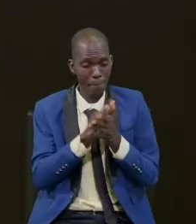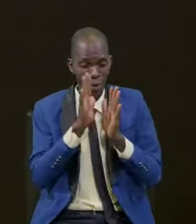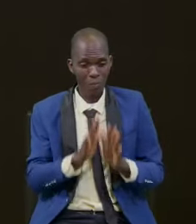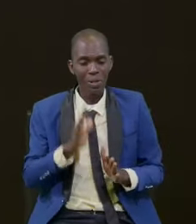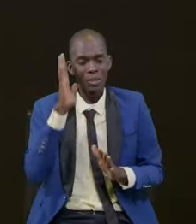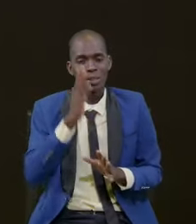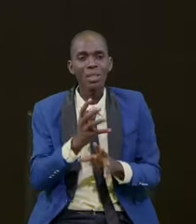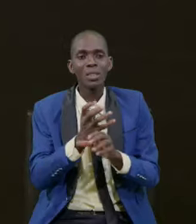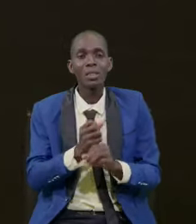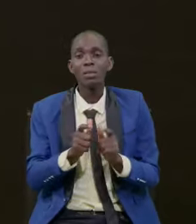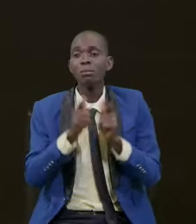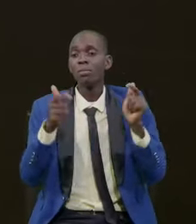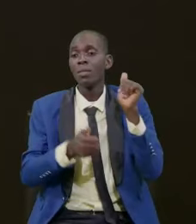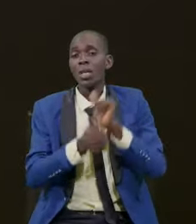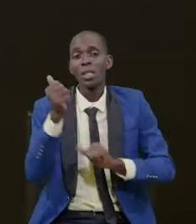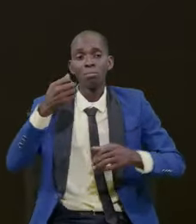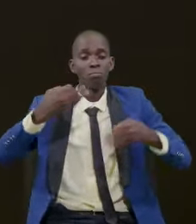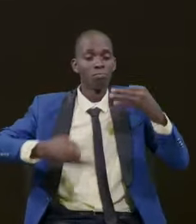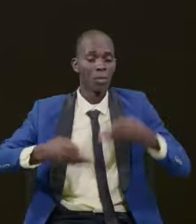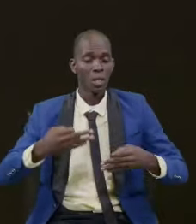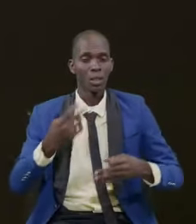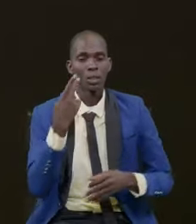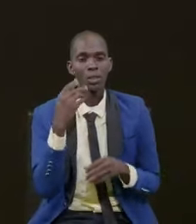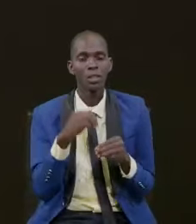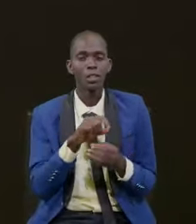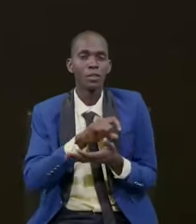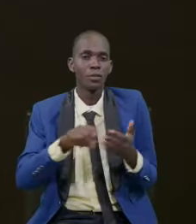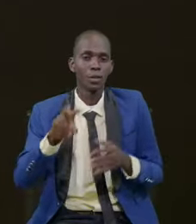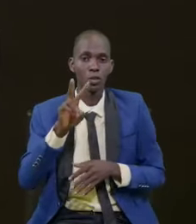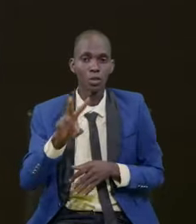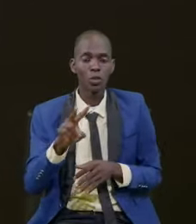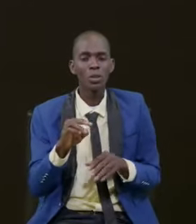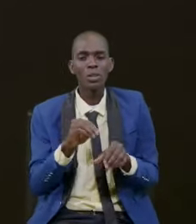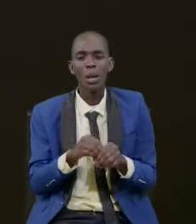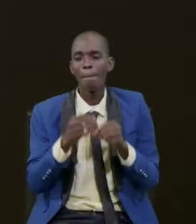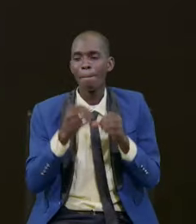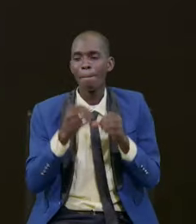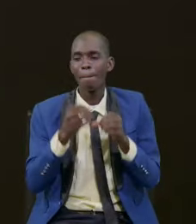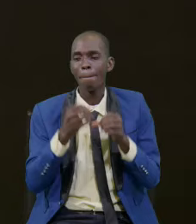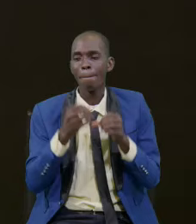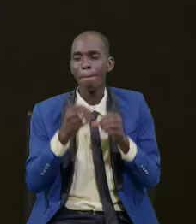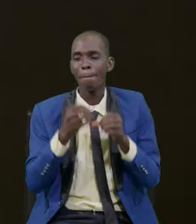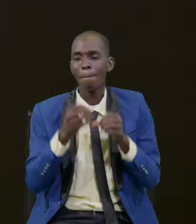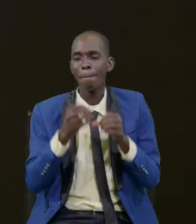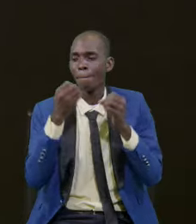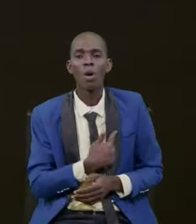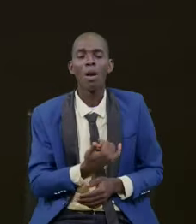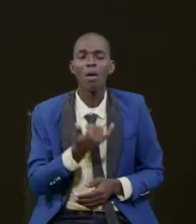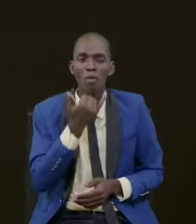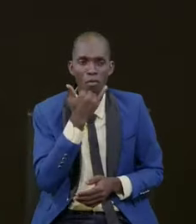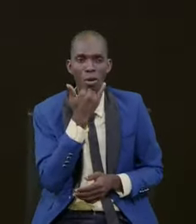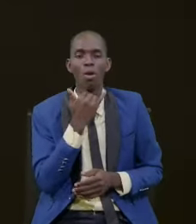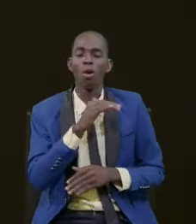greater condemnation. Look at verse 2. In verse 2 it says, for in many things we offend